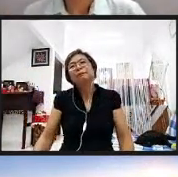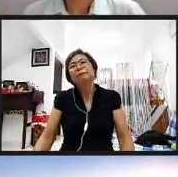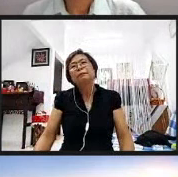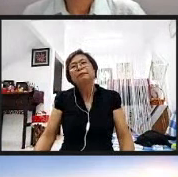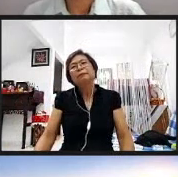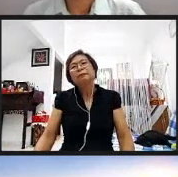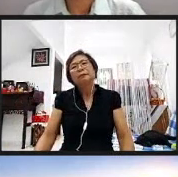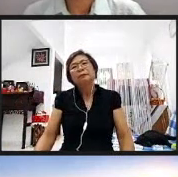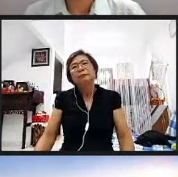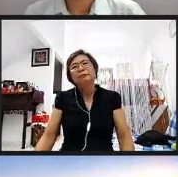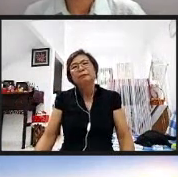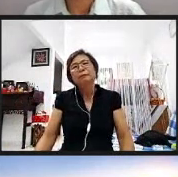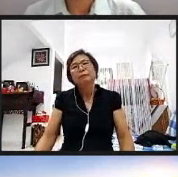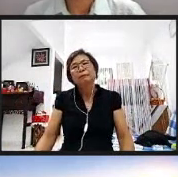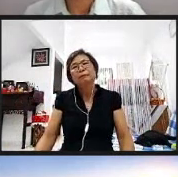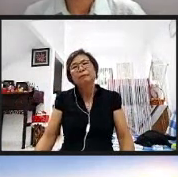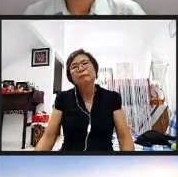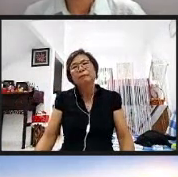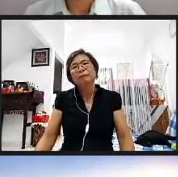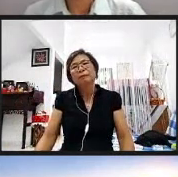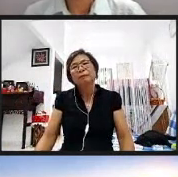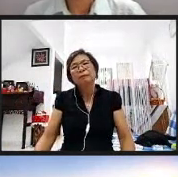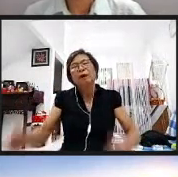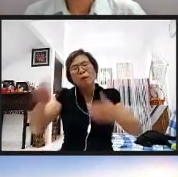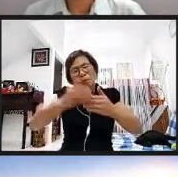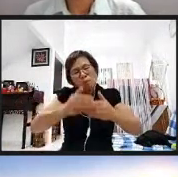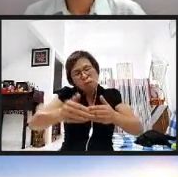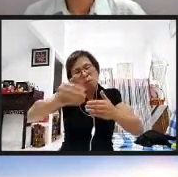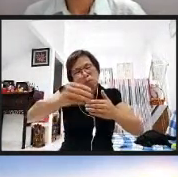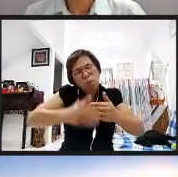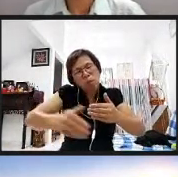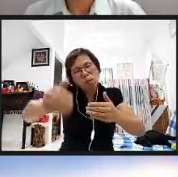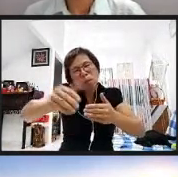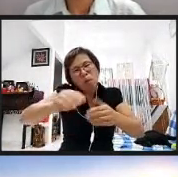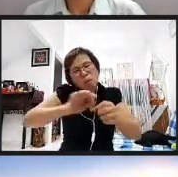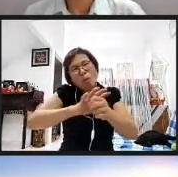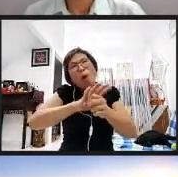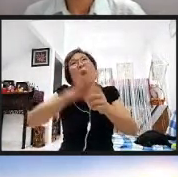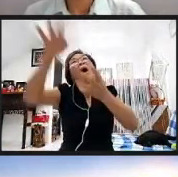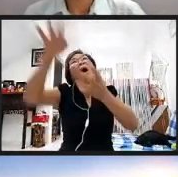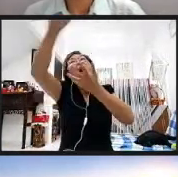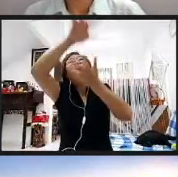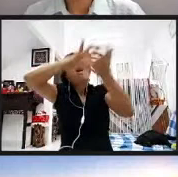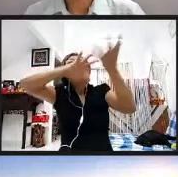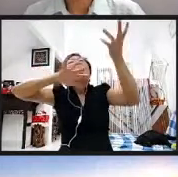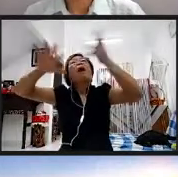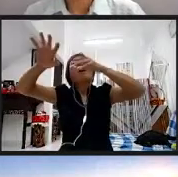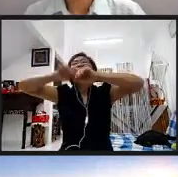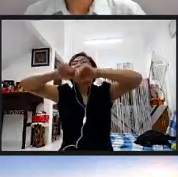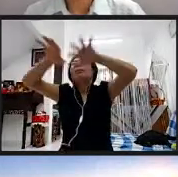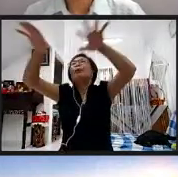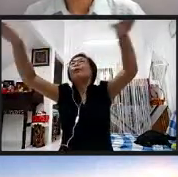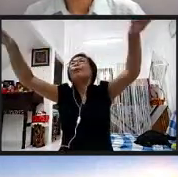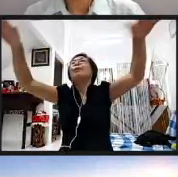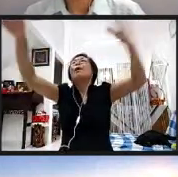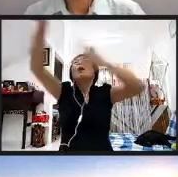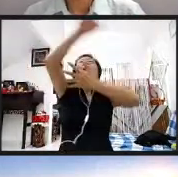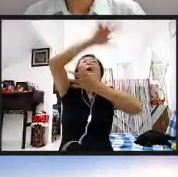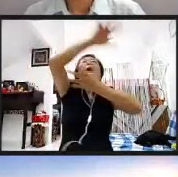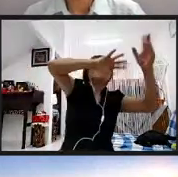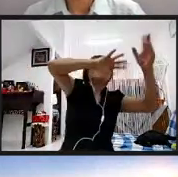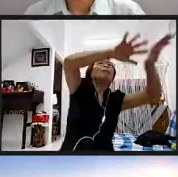virus spread in a very limited way, airborne through the aerosols. And in